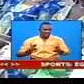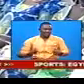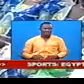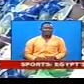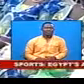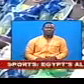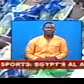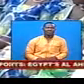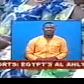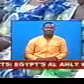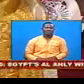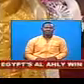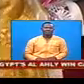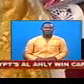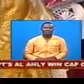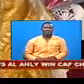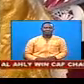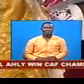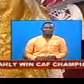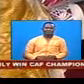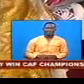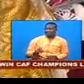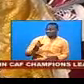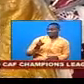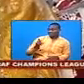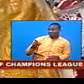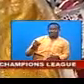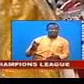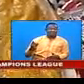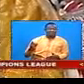Shalom. Right Reverend Dr. Daniel Silva.